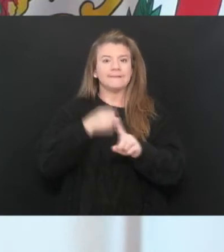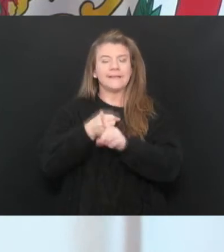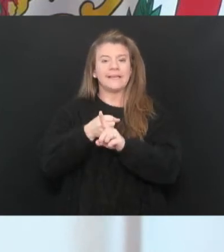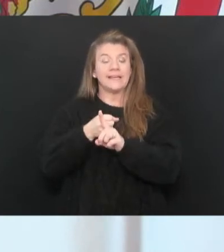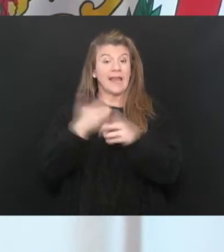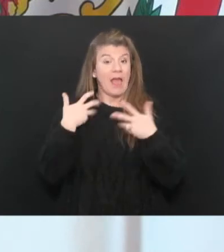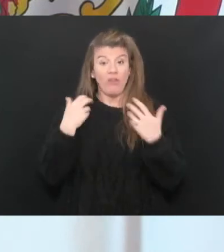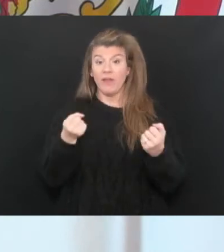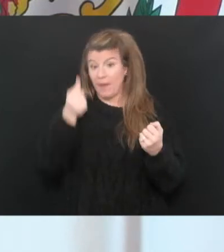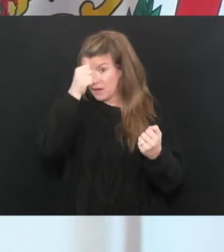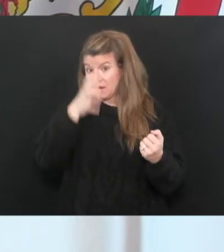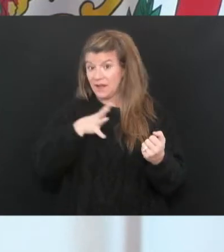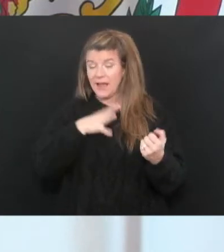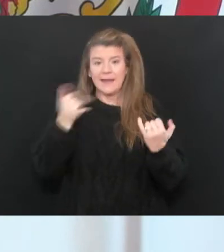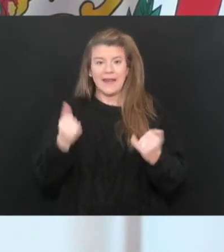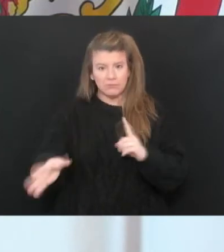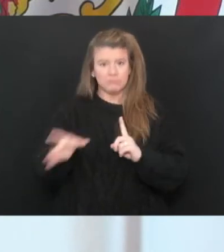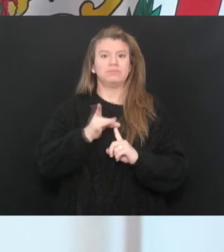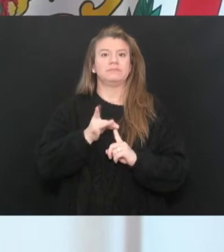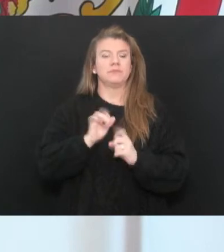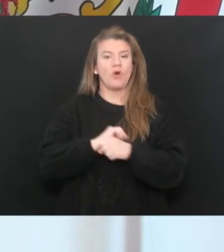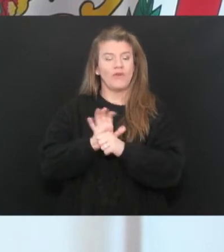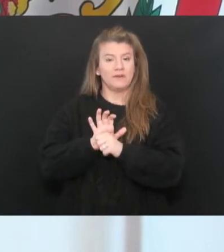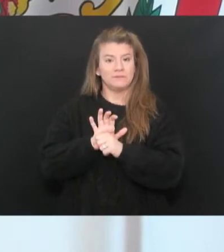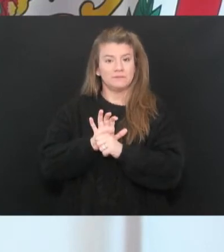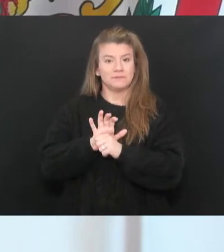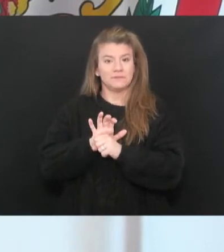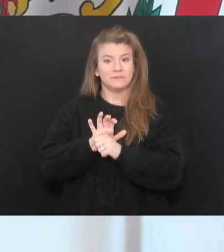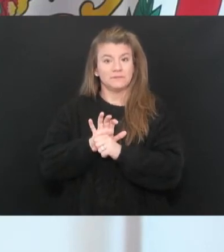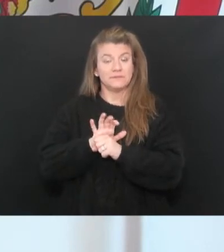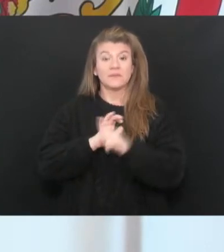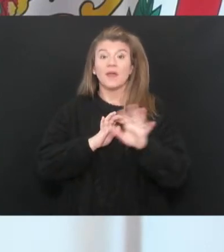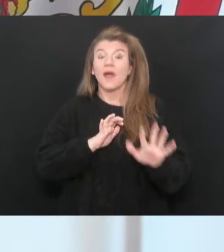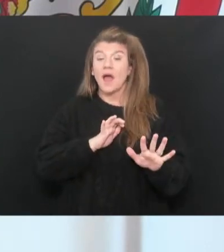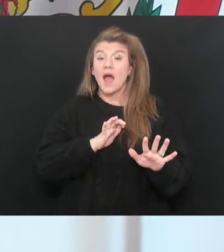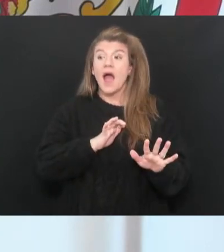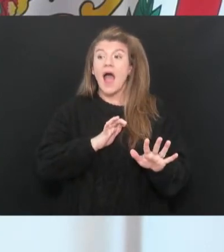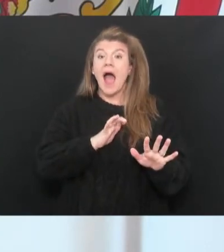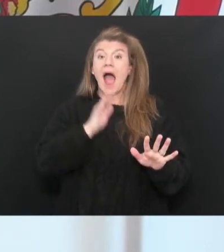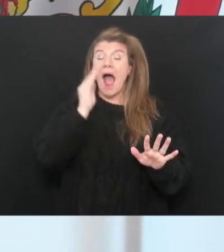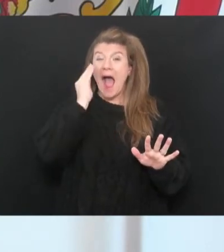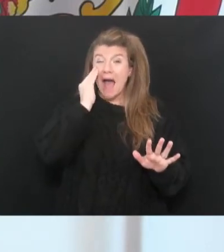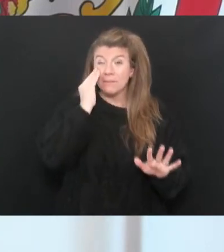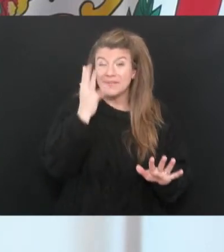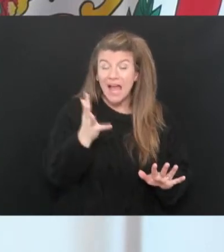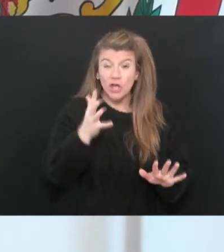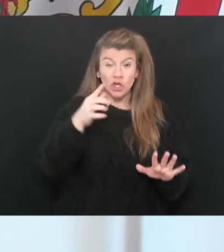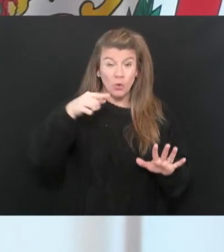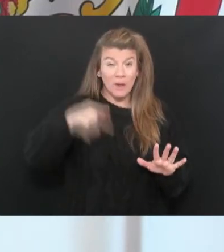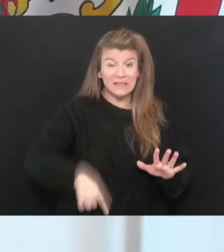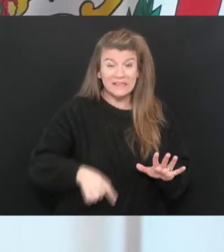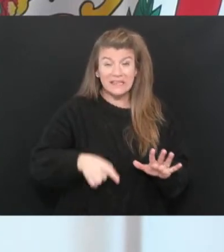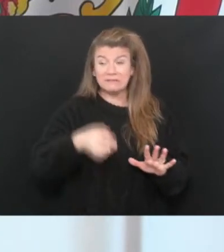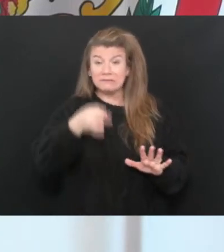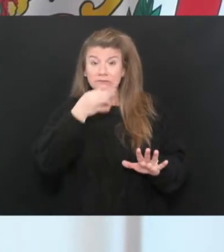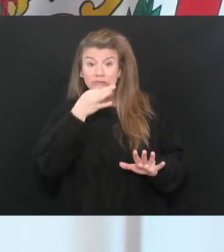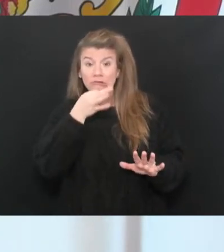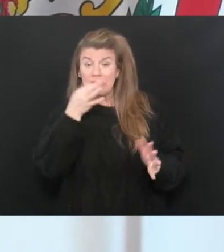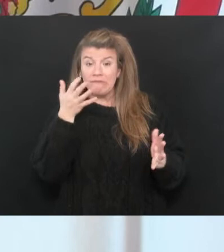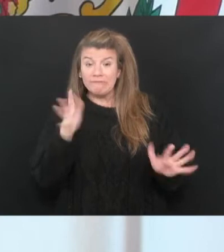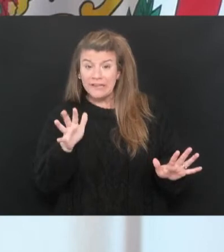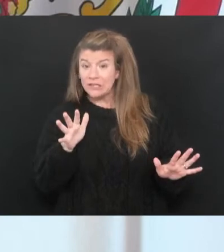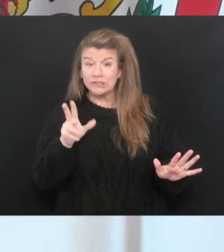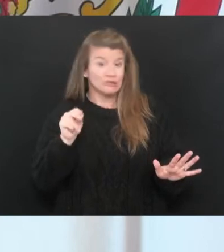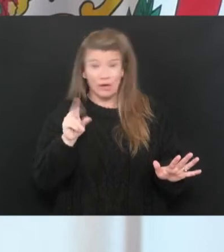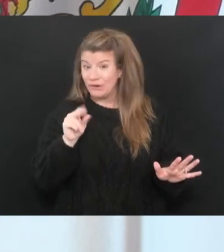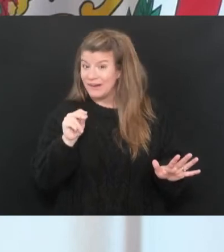can be, he's got COVID. Now, I am telling you, this thing is a long ways from being over, and we've got to